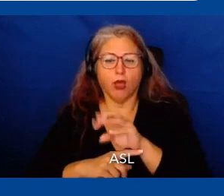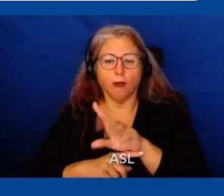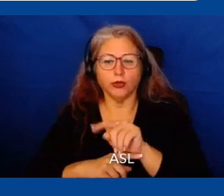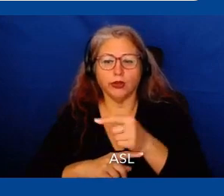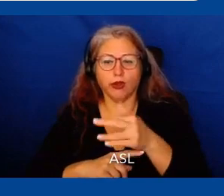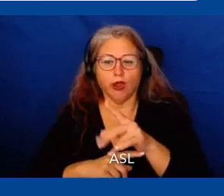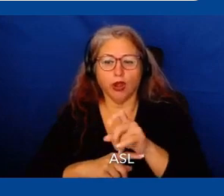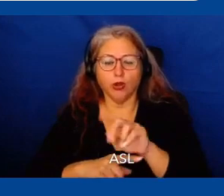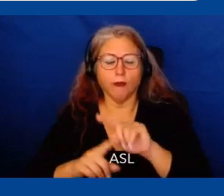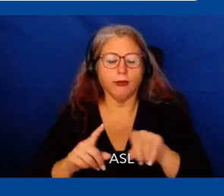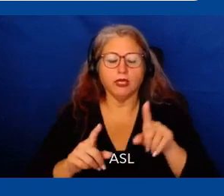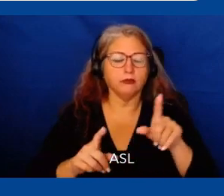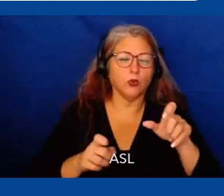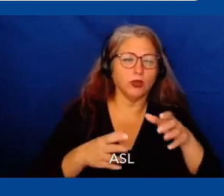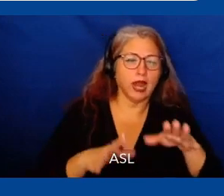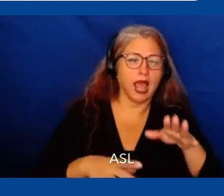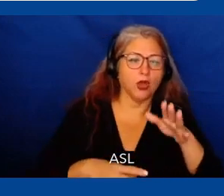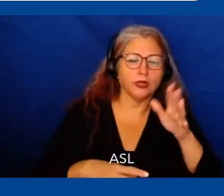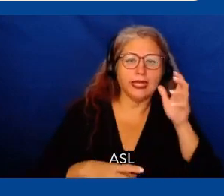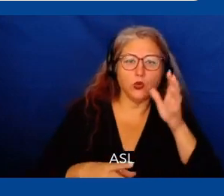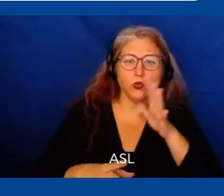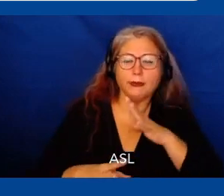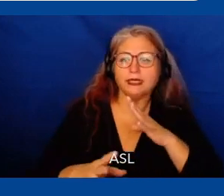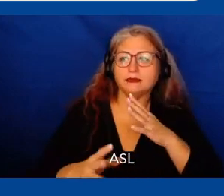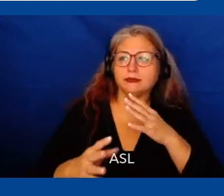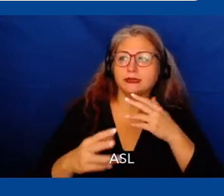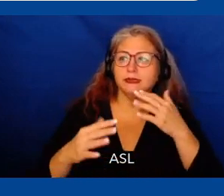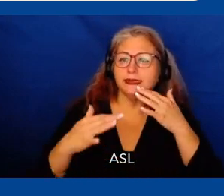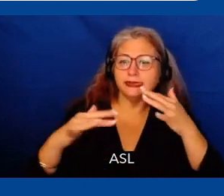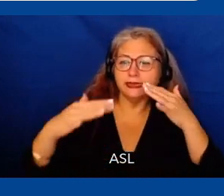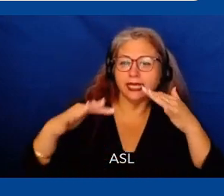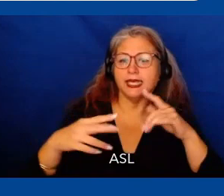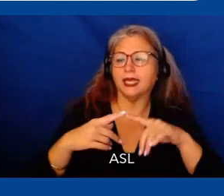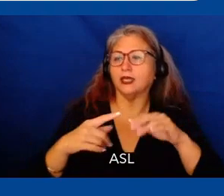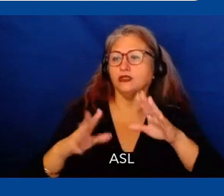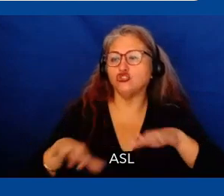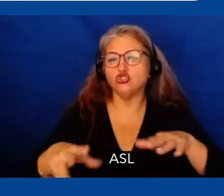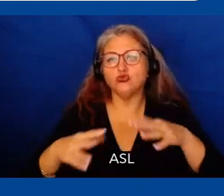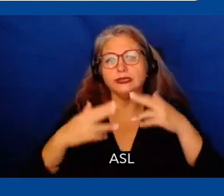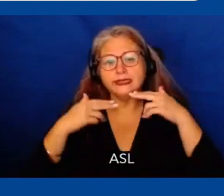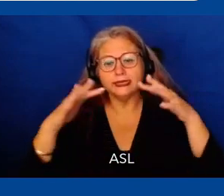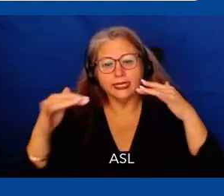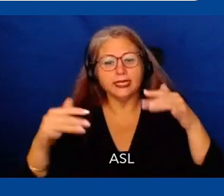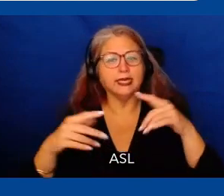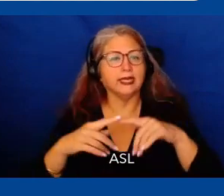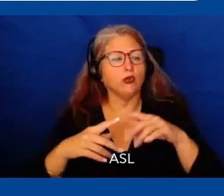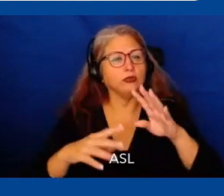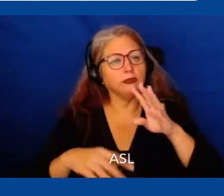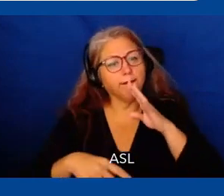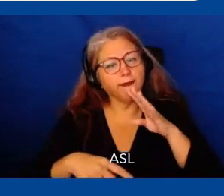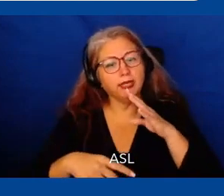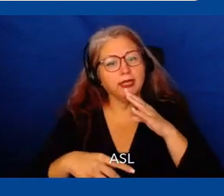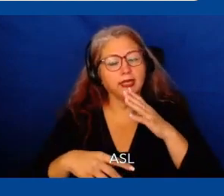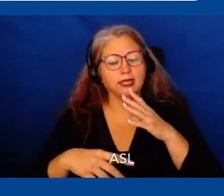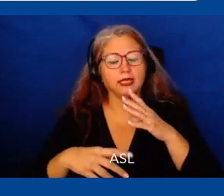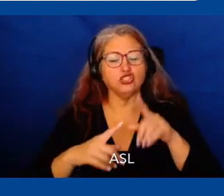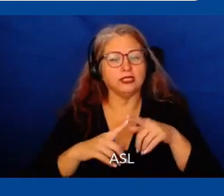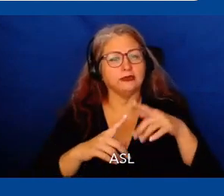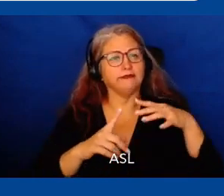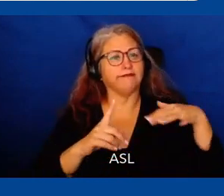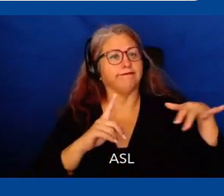to allow women singing, or, you know, children singing or speaking, and